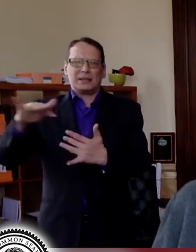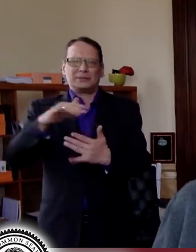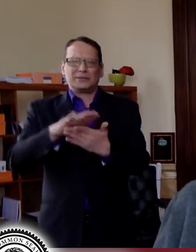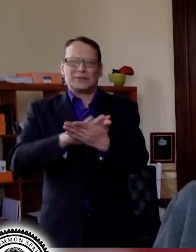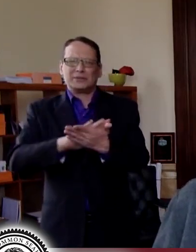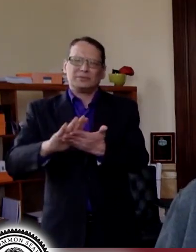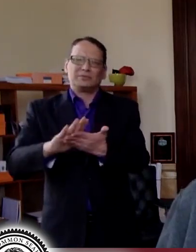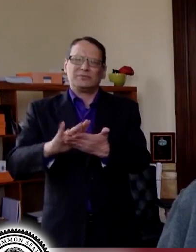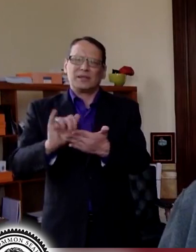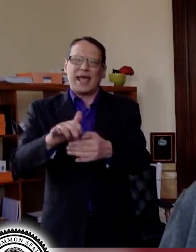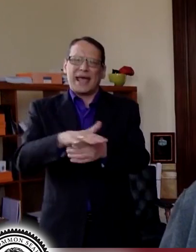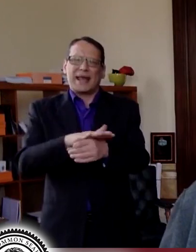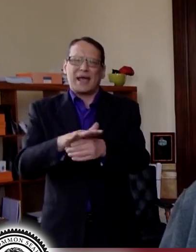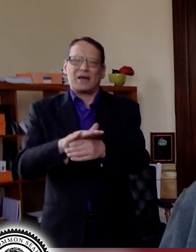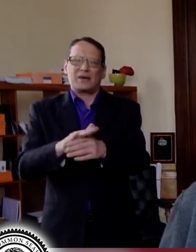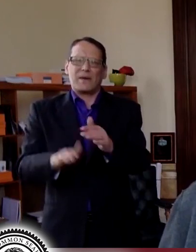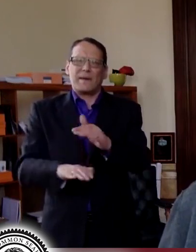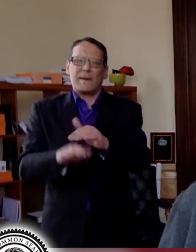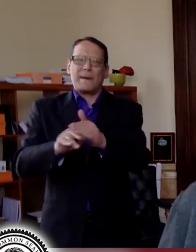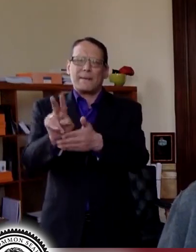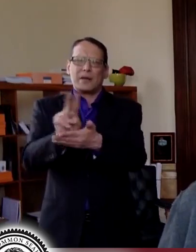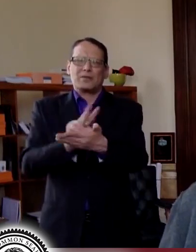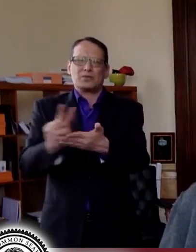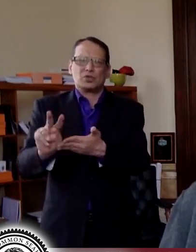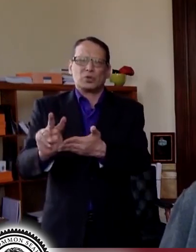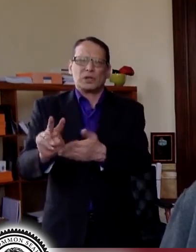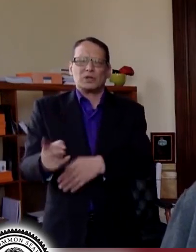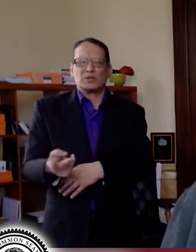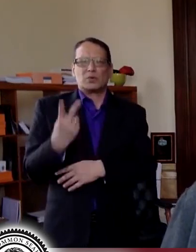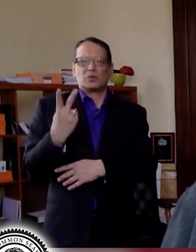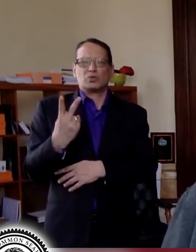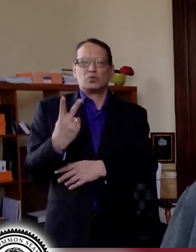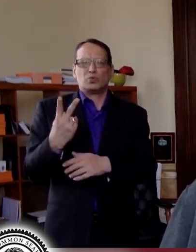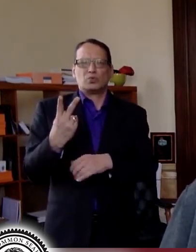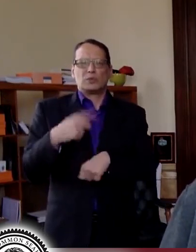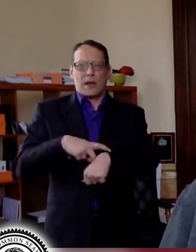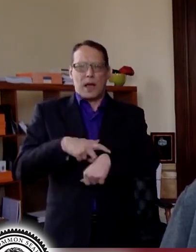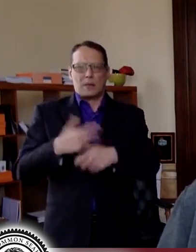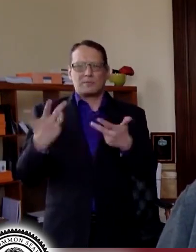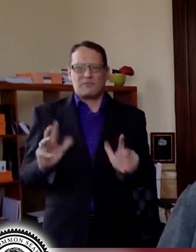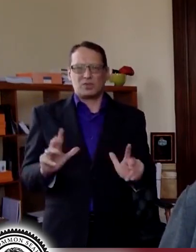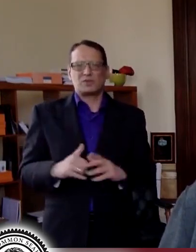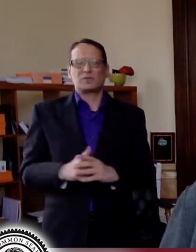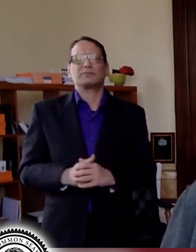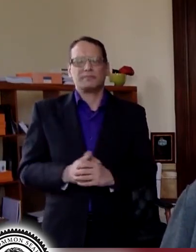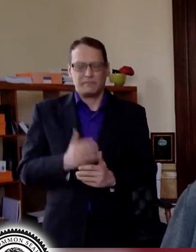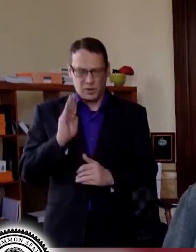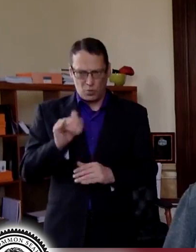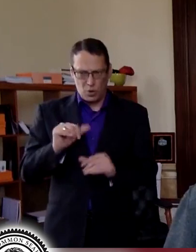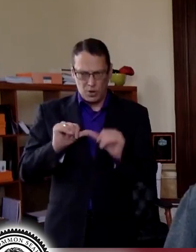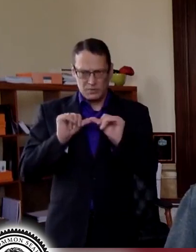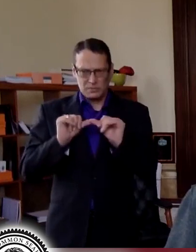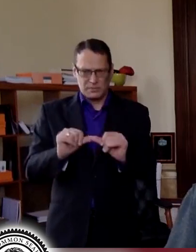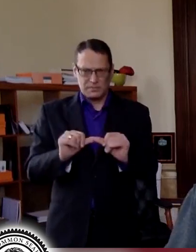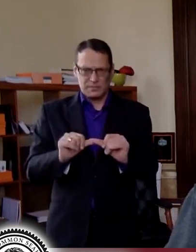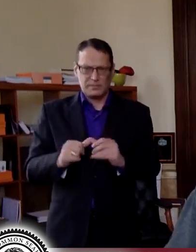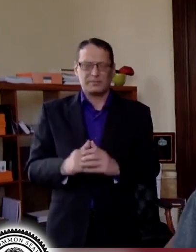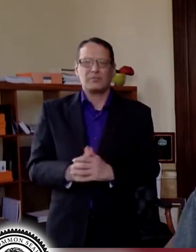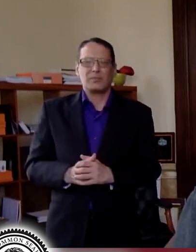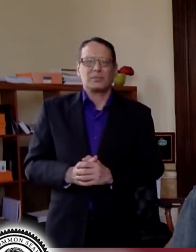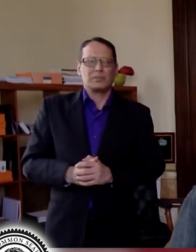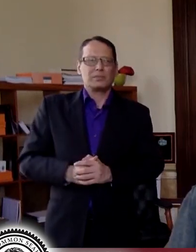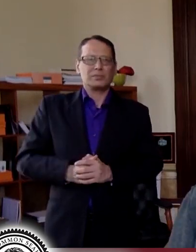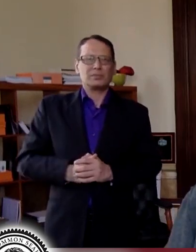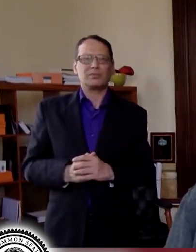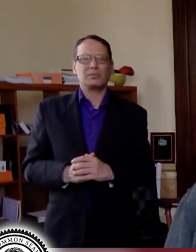sterilizes the area for up to 2 weeks. So we've had 2 rounds of that already, and we'll continue that process every 2